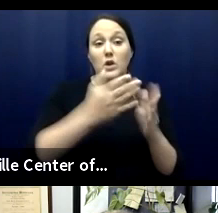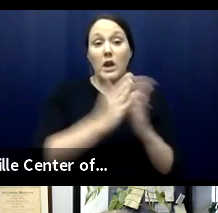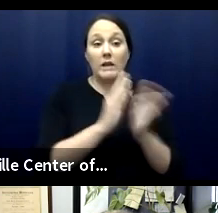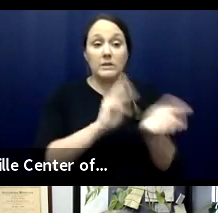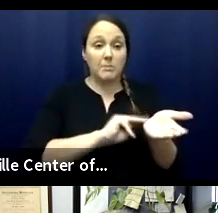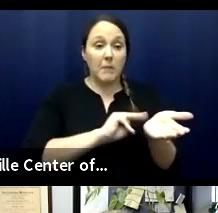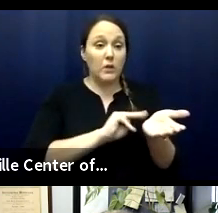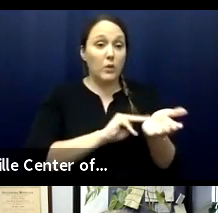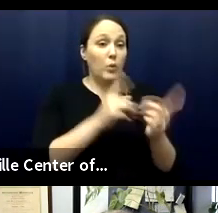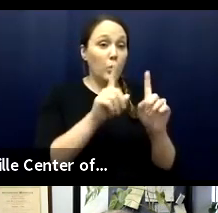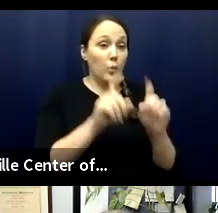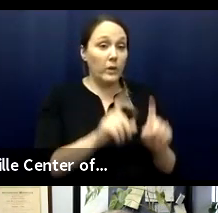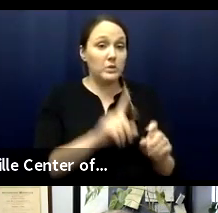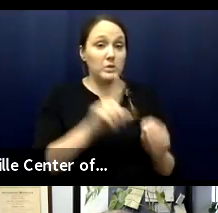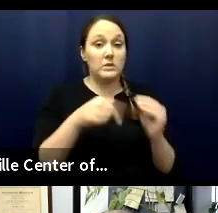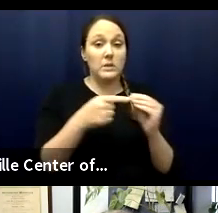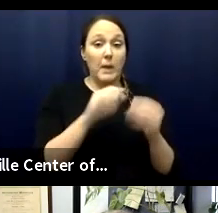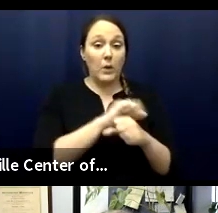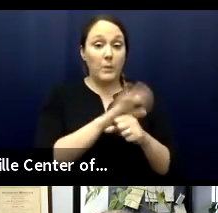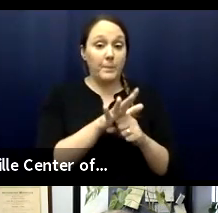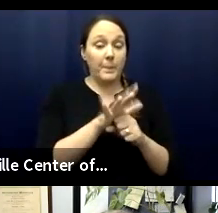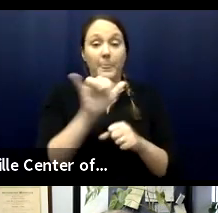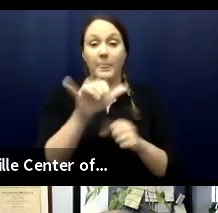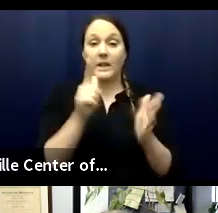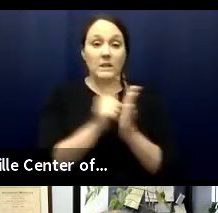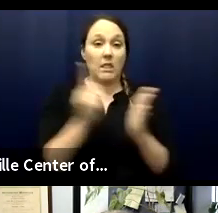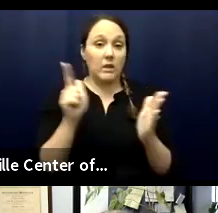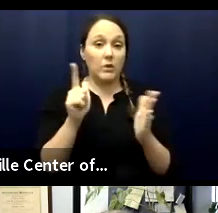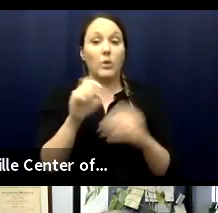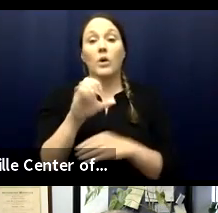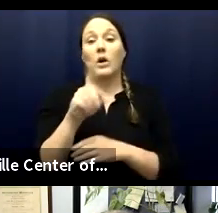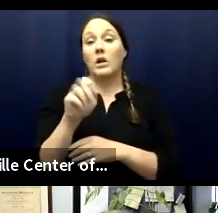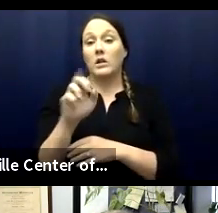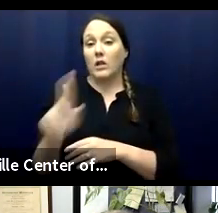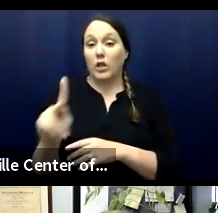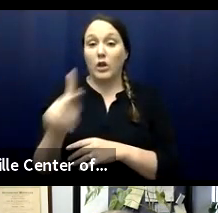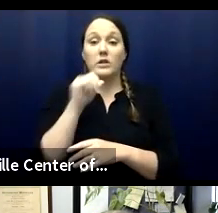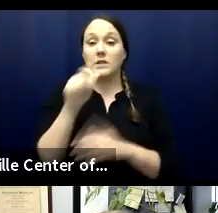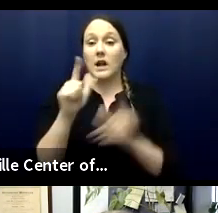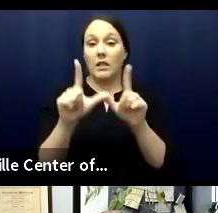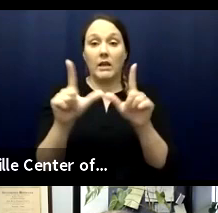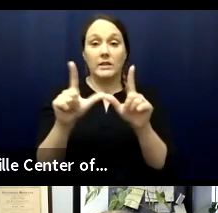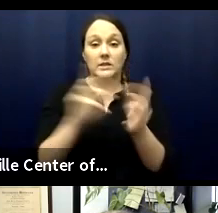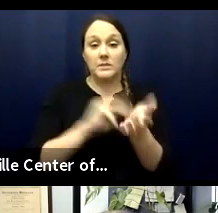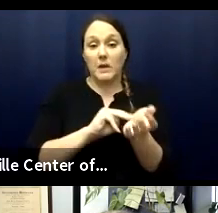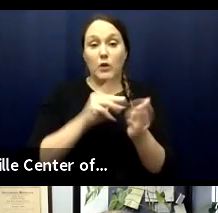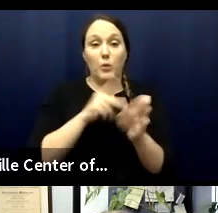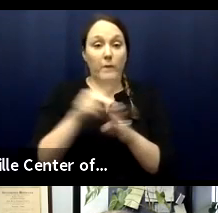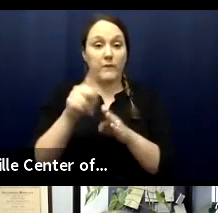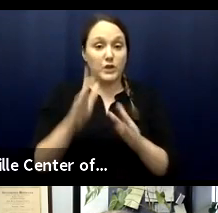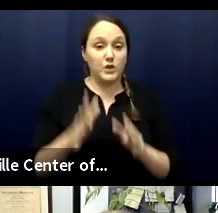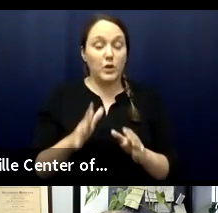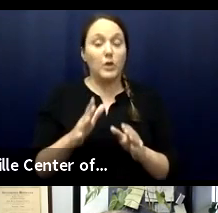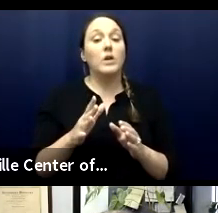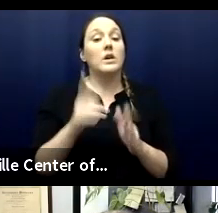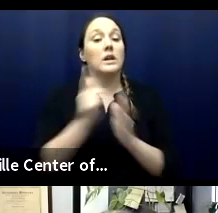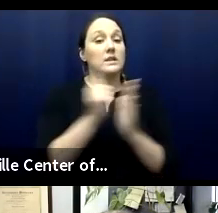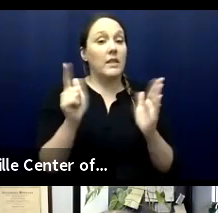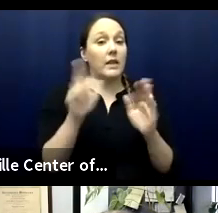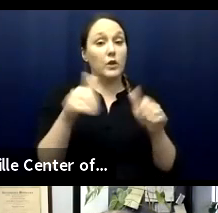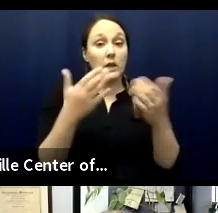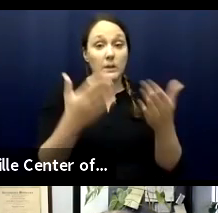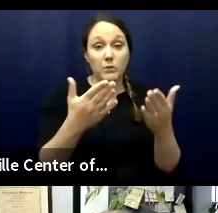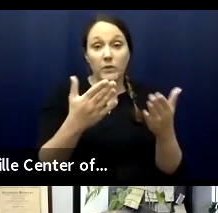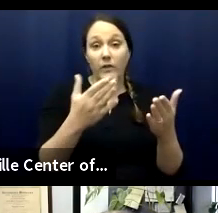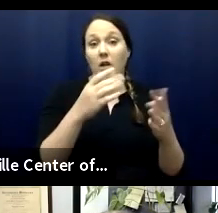to COVID. This is illegal, as a clerk or manager is not a licensed medical professional. It is illegal to give medical advice or practice